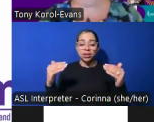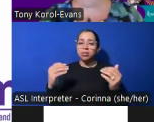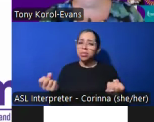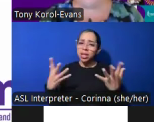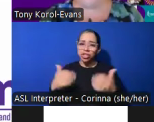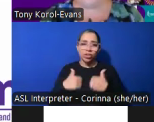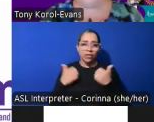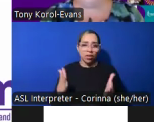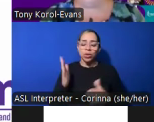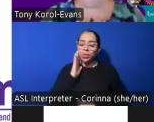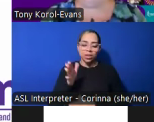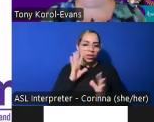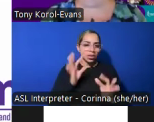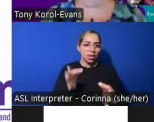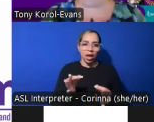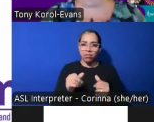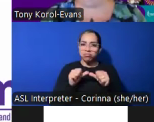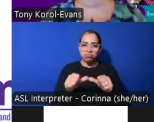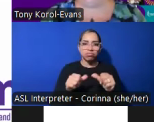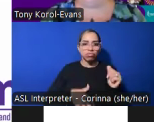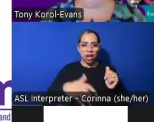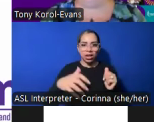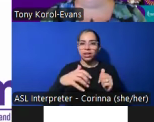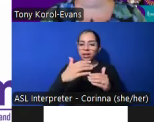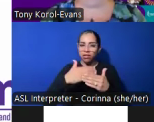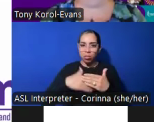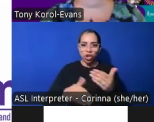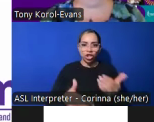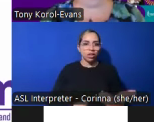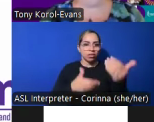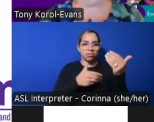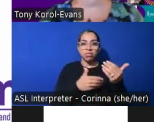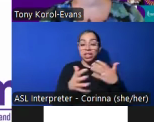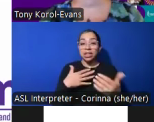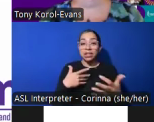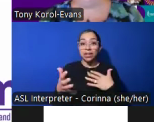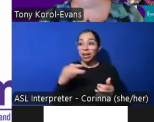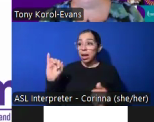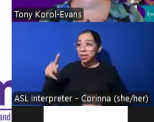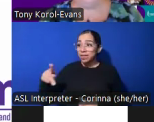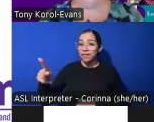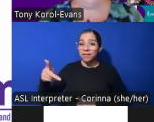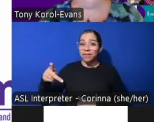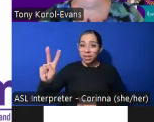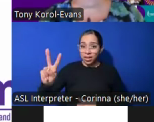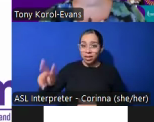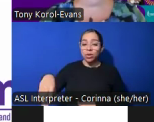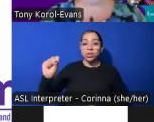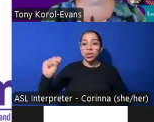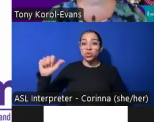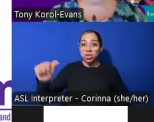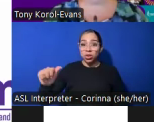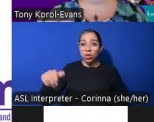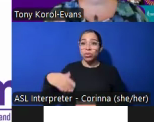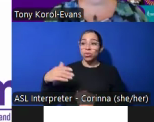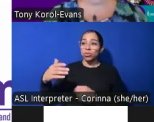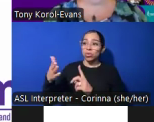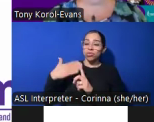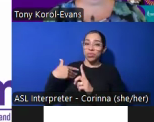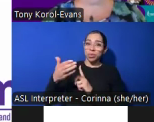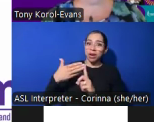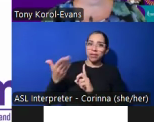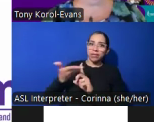pregnant and give birth, even if it was the result of IPV, sexual assault, or reproductive coercion. We need to be ready to